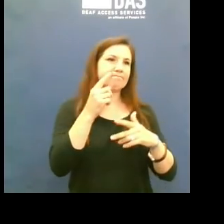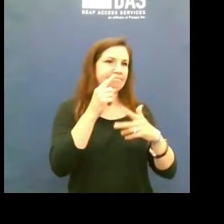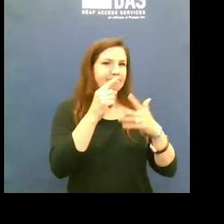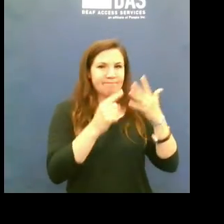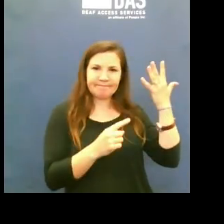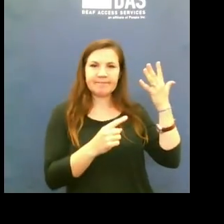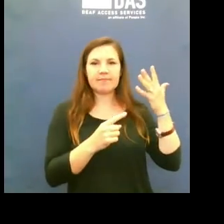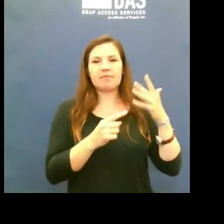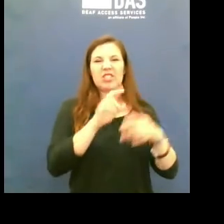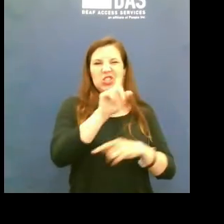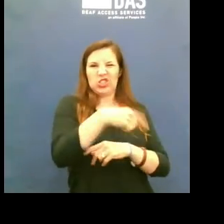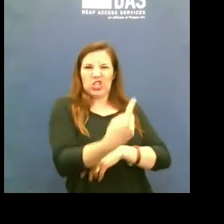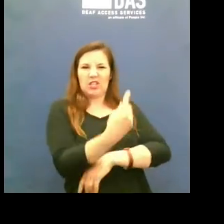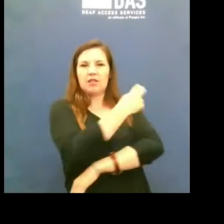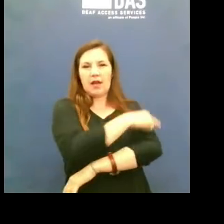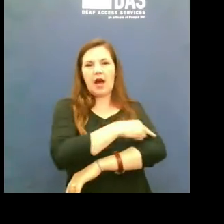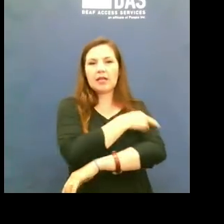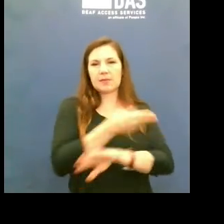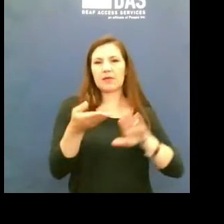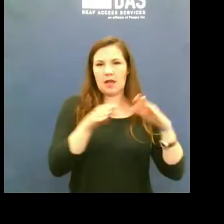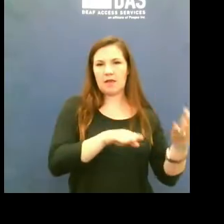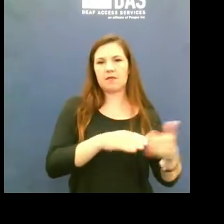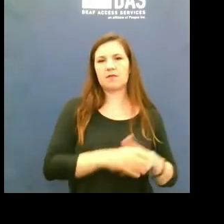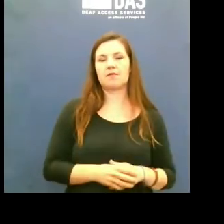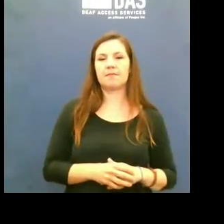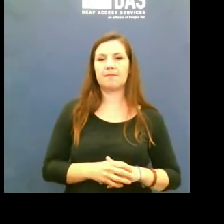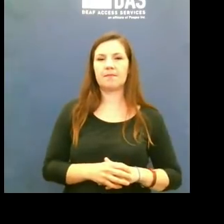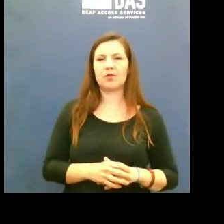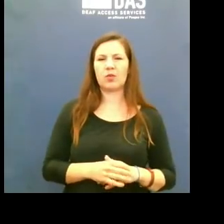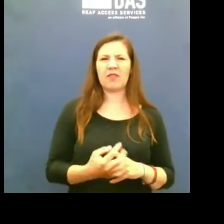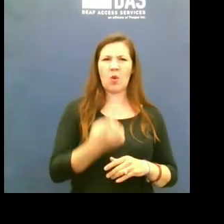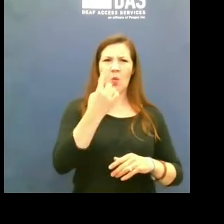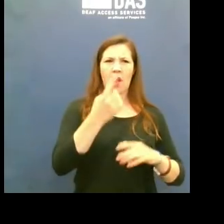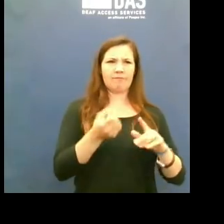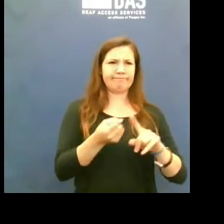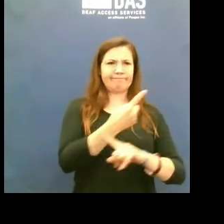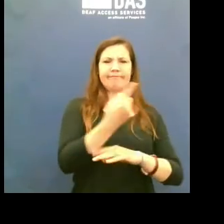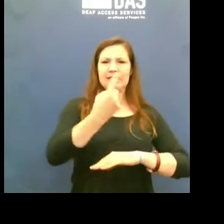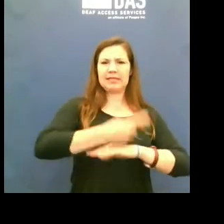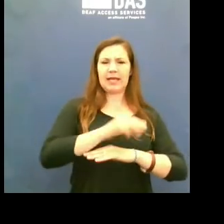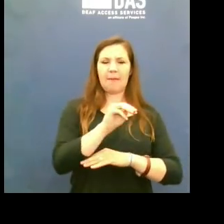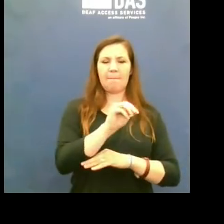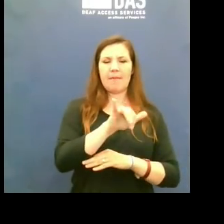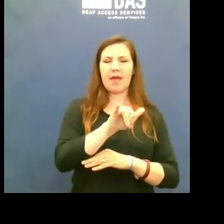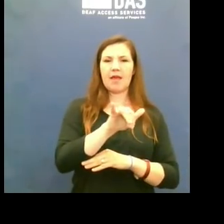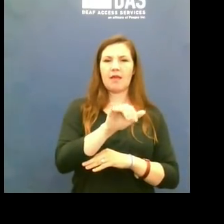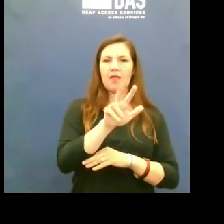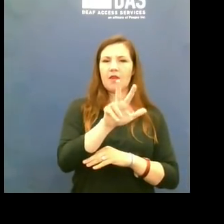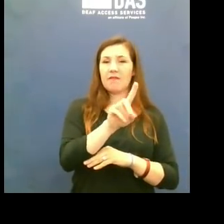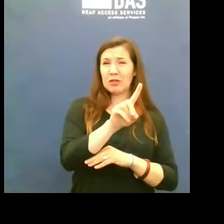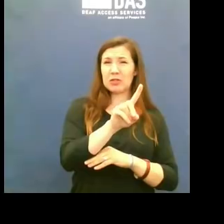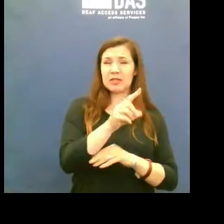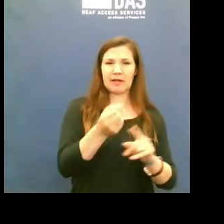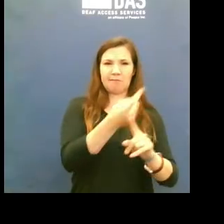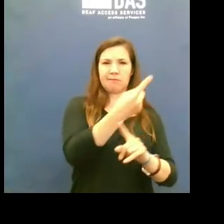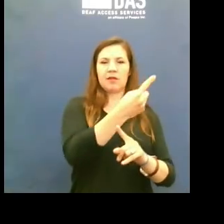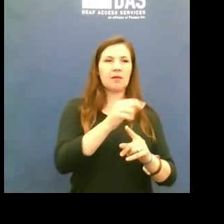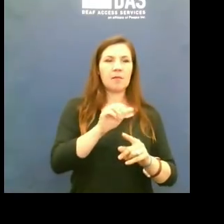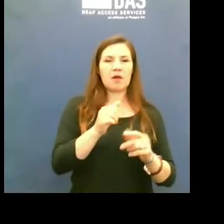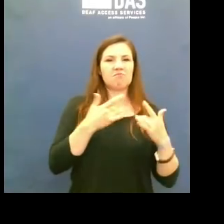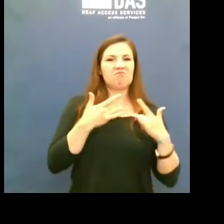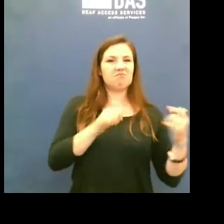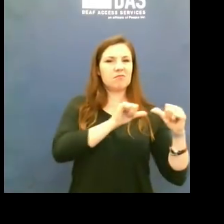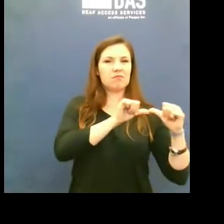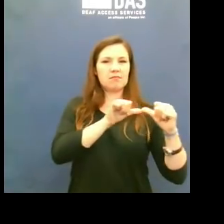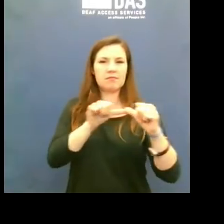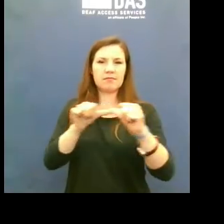numbers continue, at least on the death numbers, except for that 1-day blip on May 31st. They've been fairly constant and lower. And that's important because